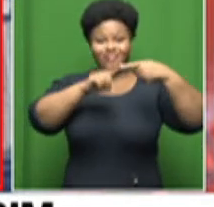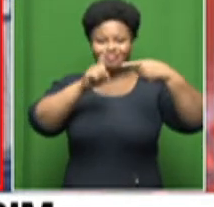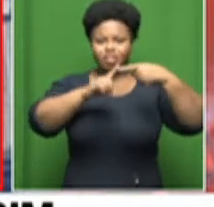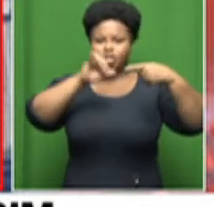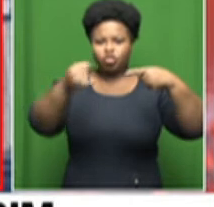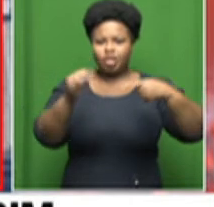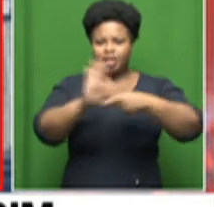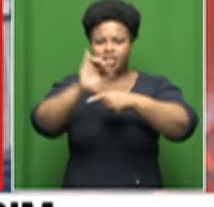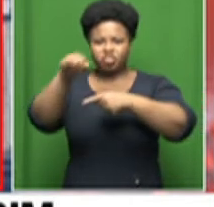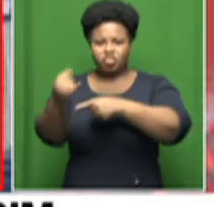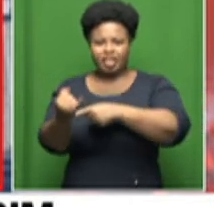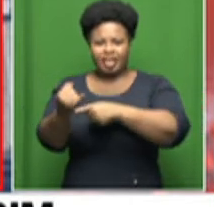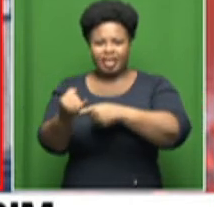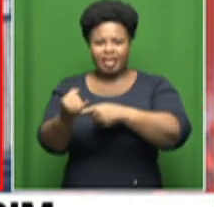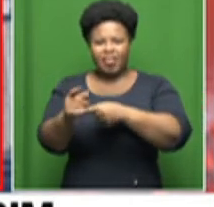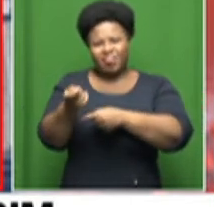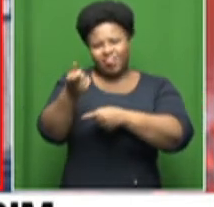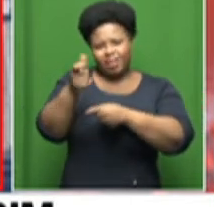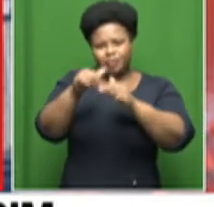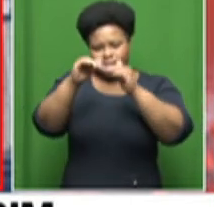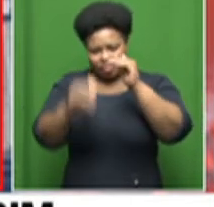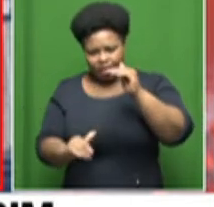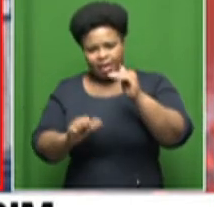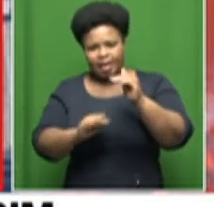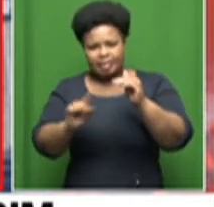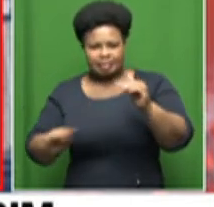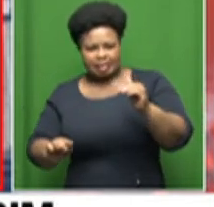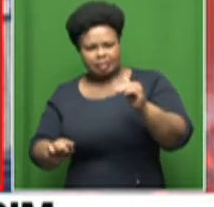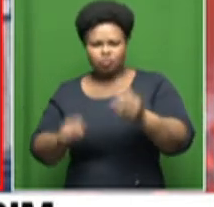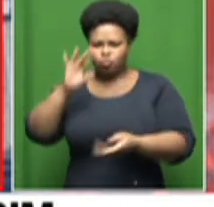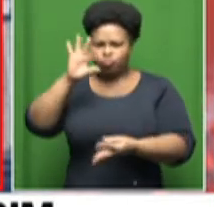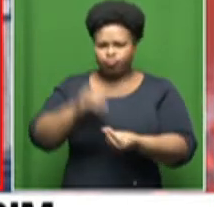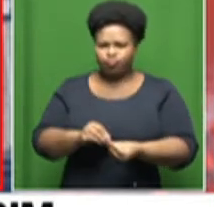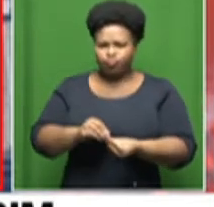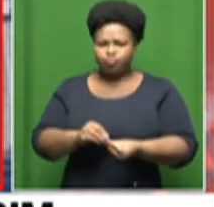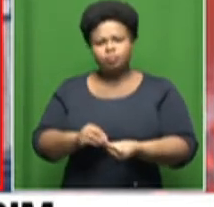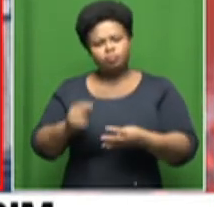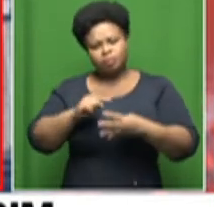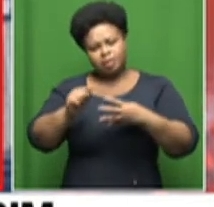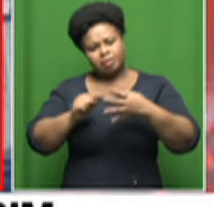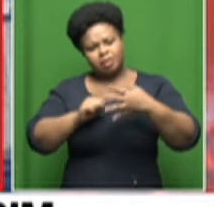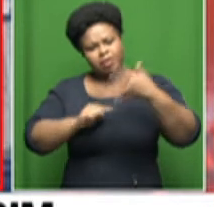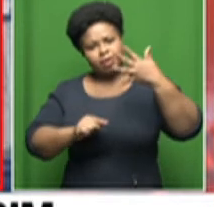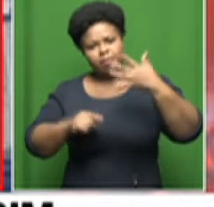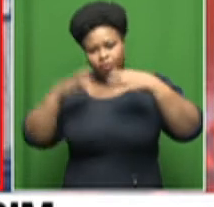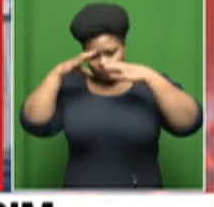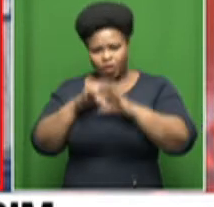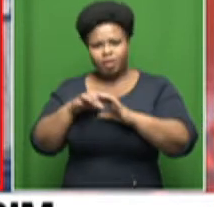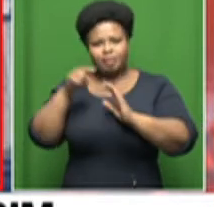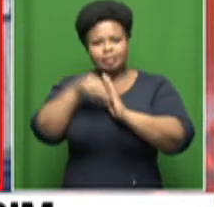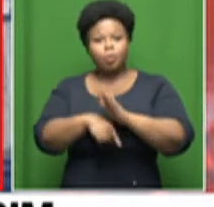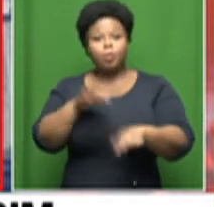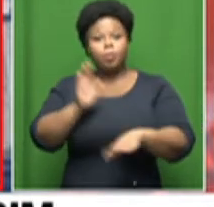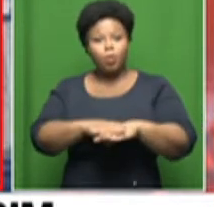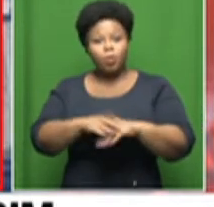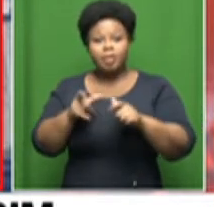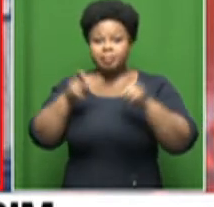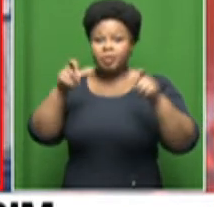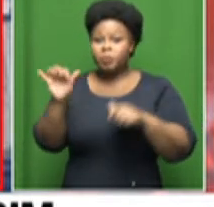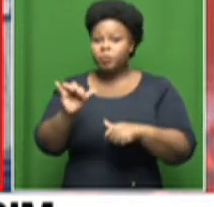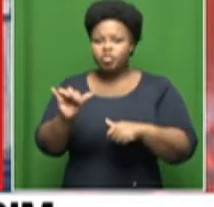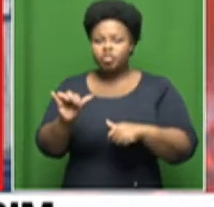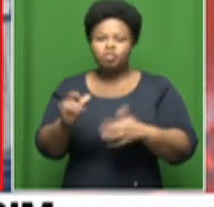to the smallest study, which was the Astrazeneca, we of course will put much more weight on a big study